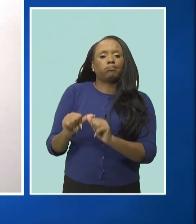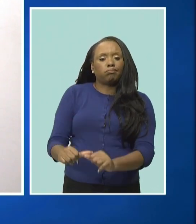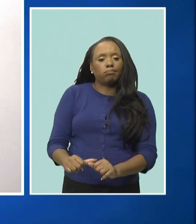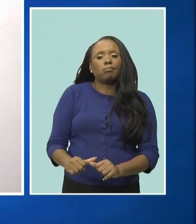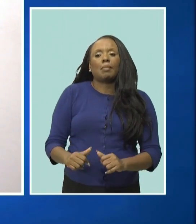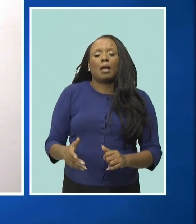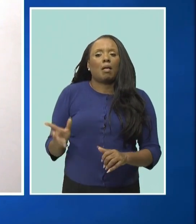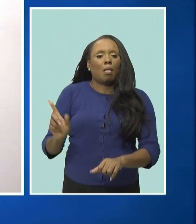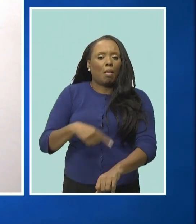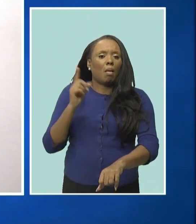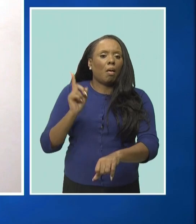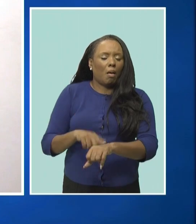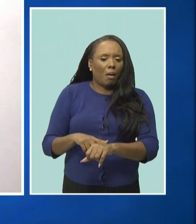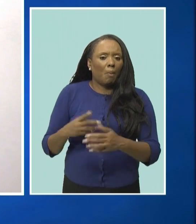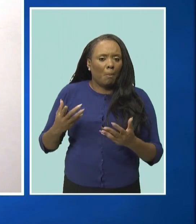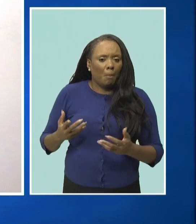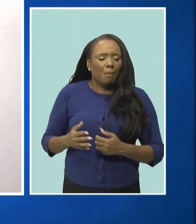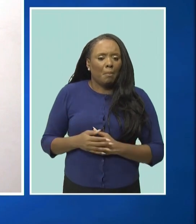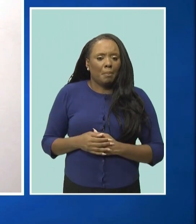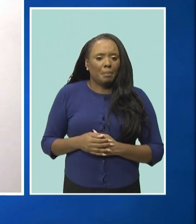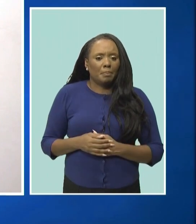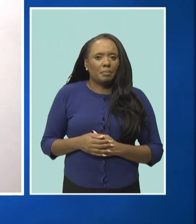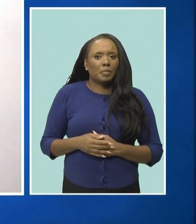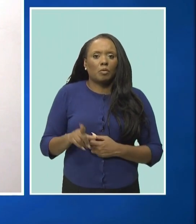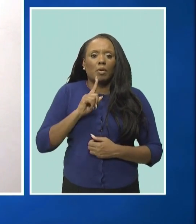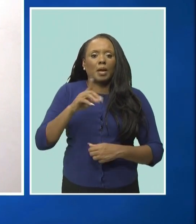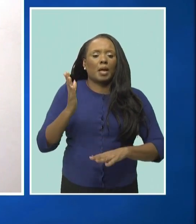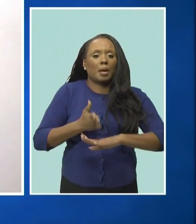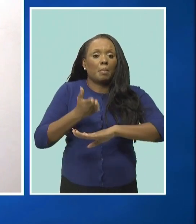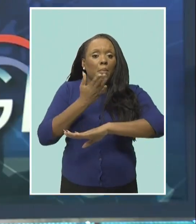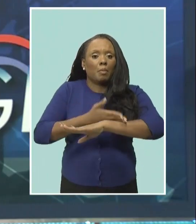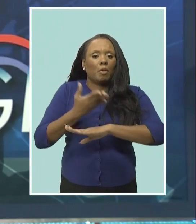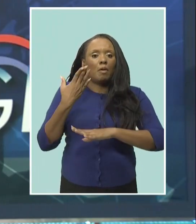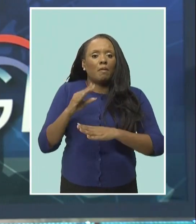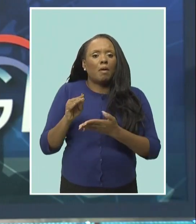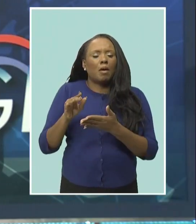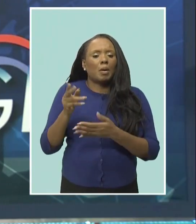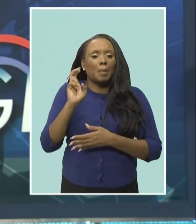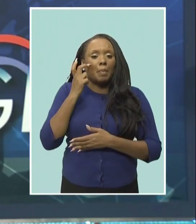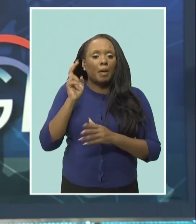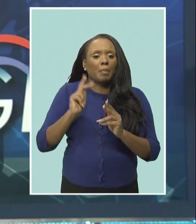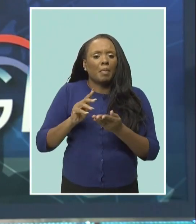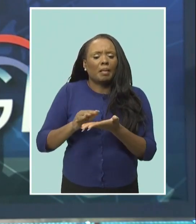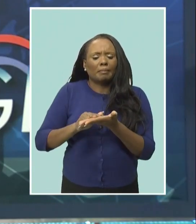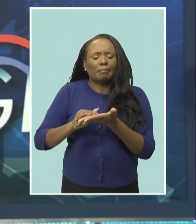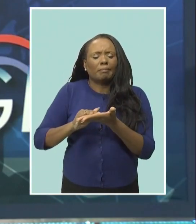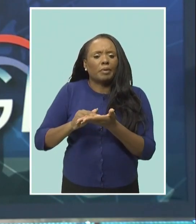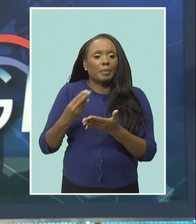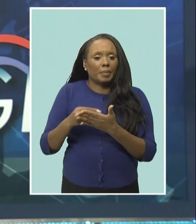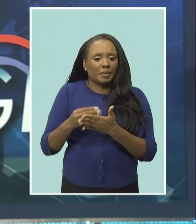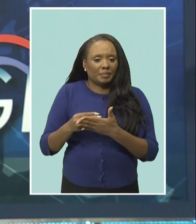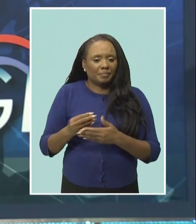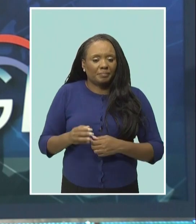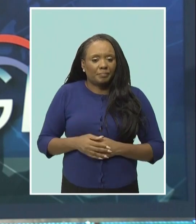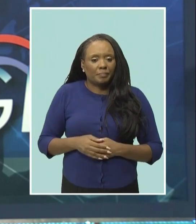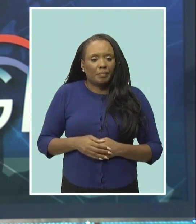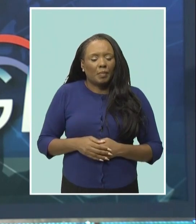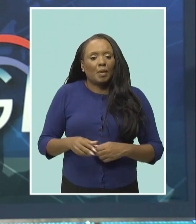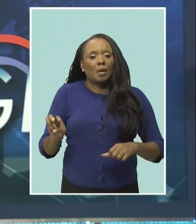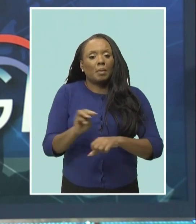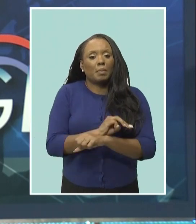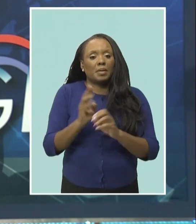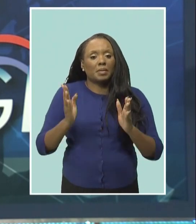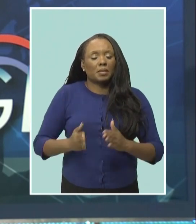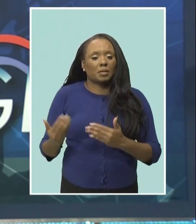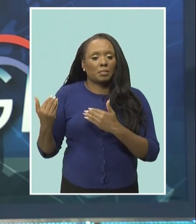notes last. So that is an improvement in that. Minister of People Empowerment and Elder Affairs Kirk Humphrey